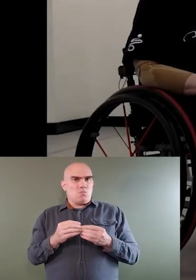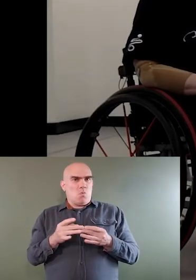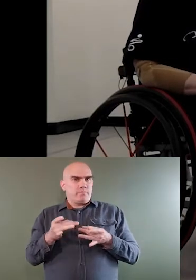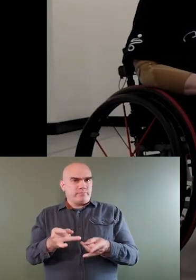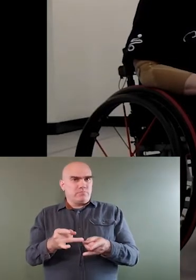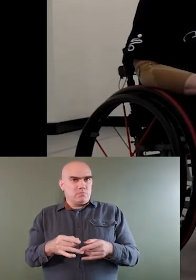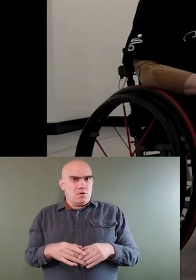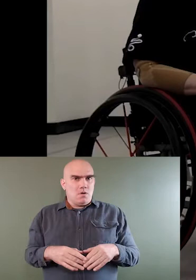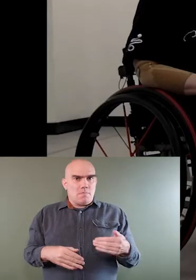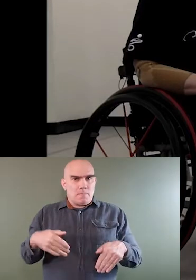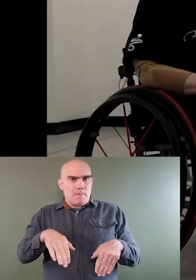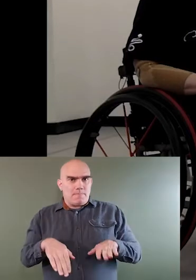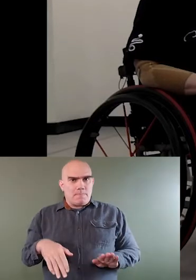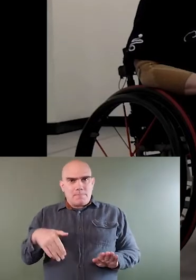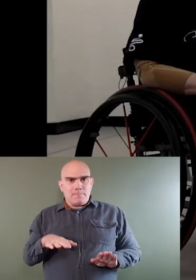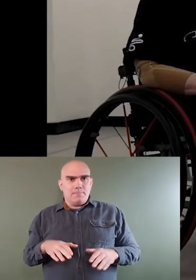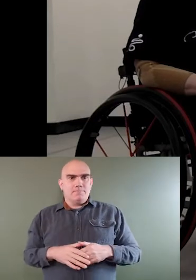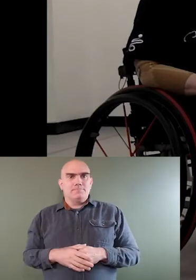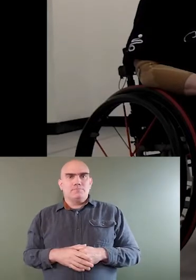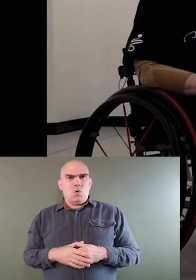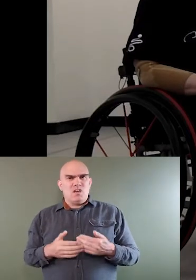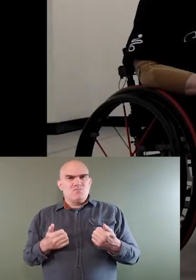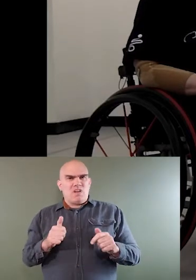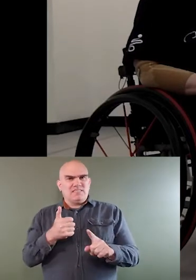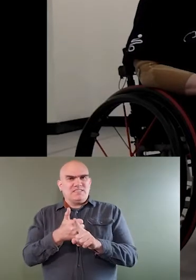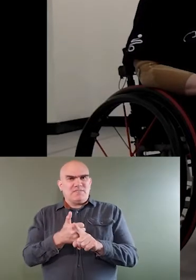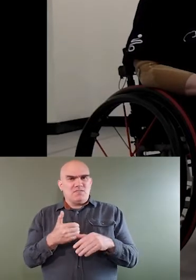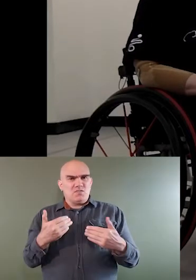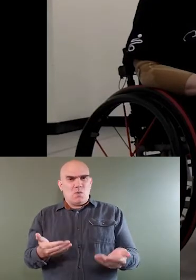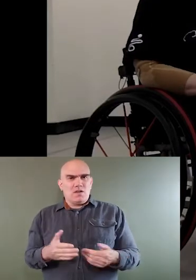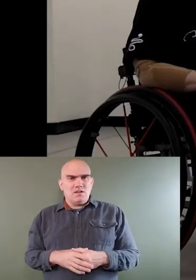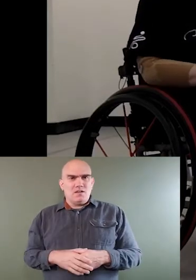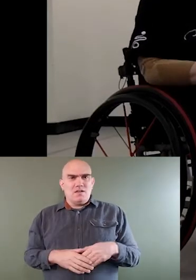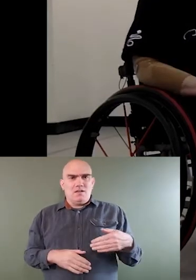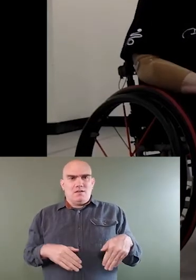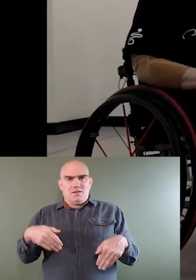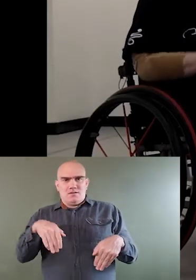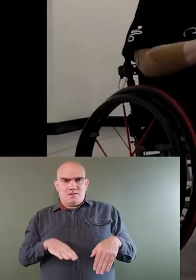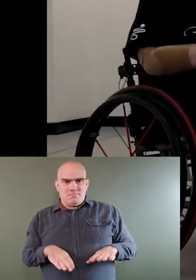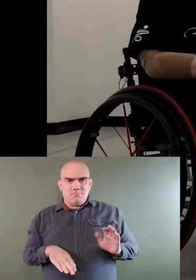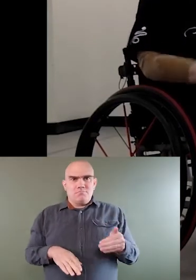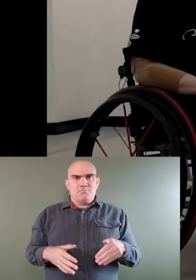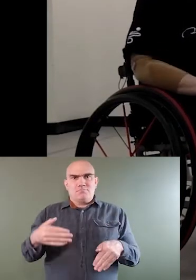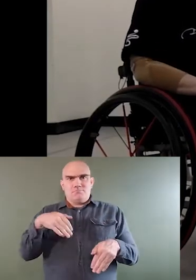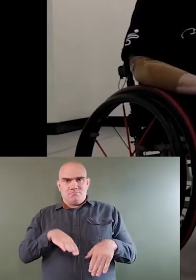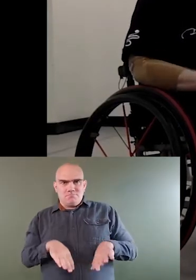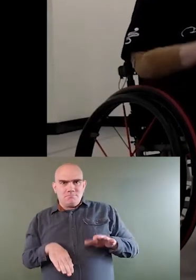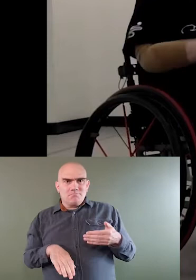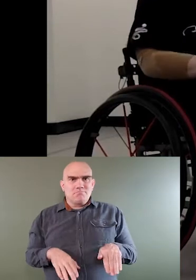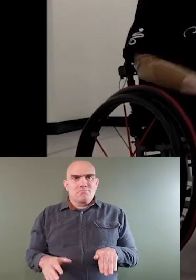get a little bit faster. Go ahead, try it on your own.